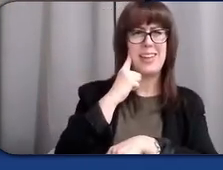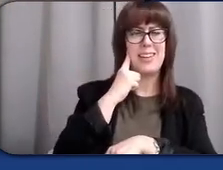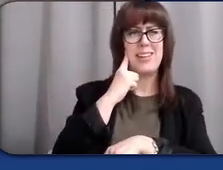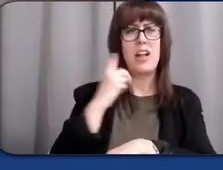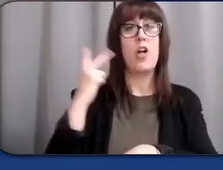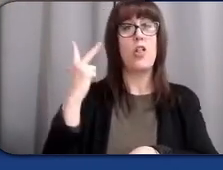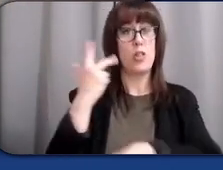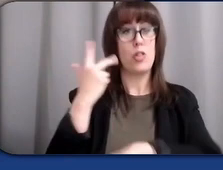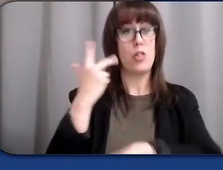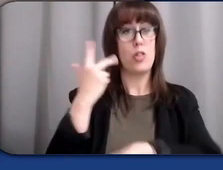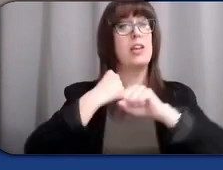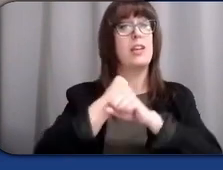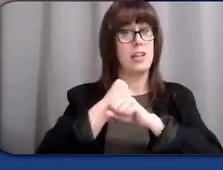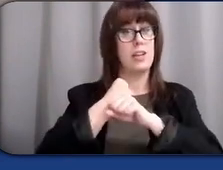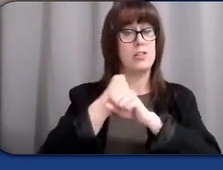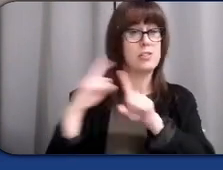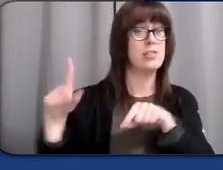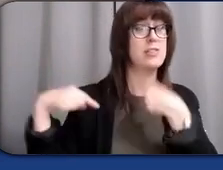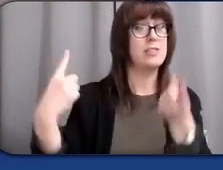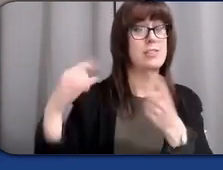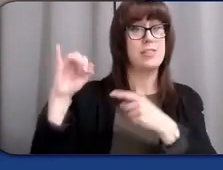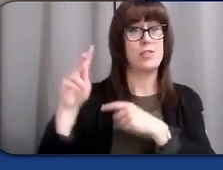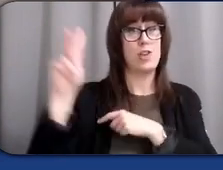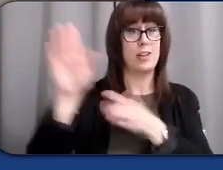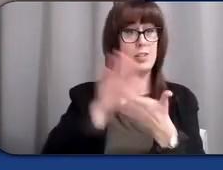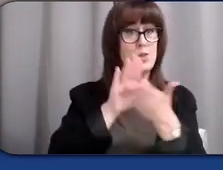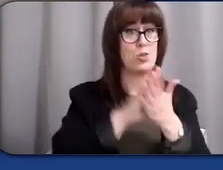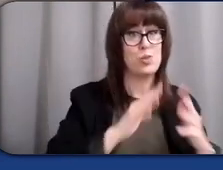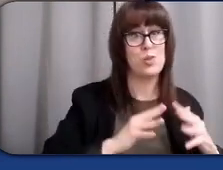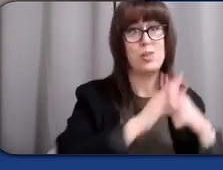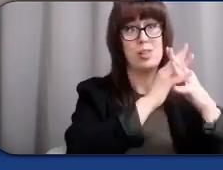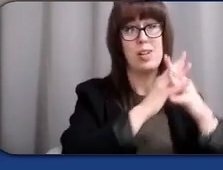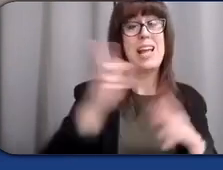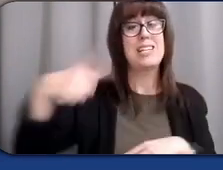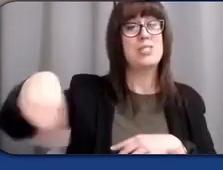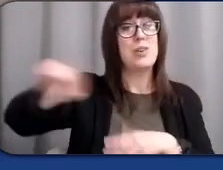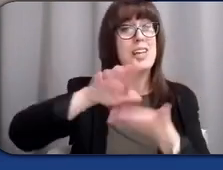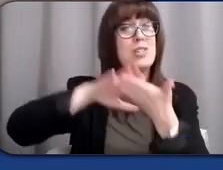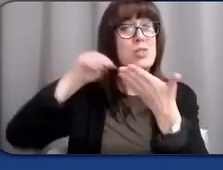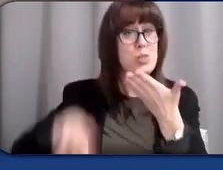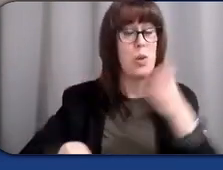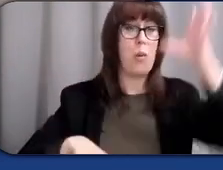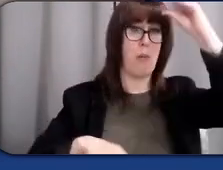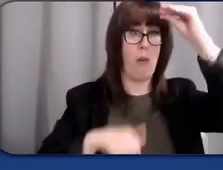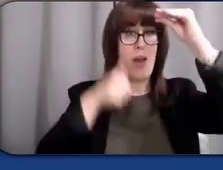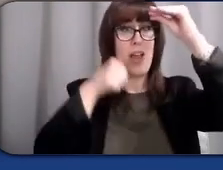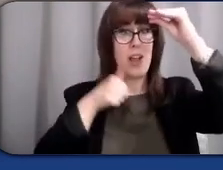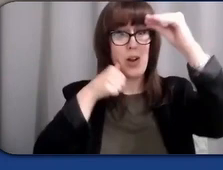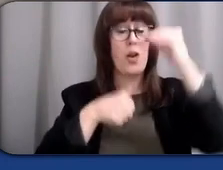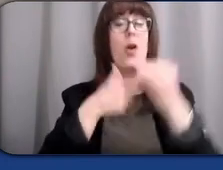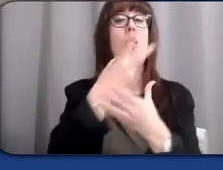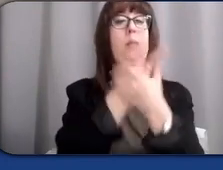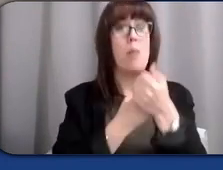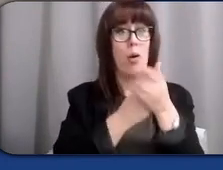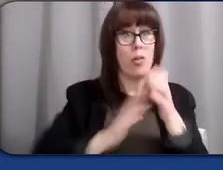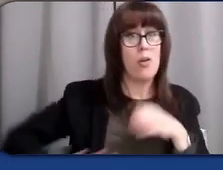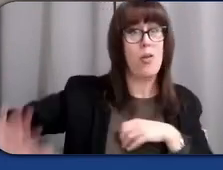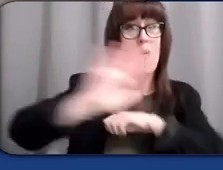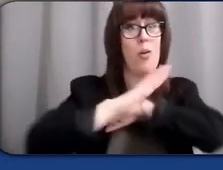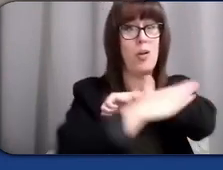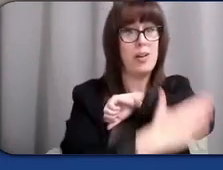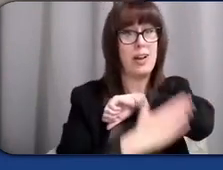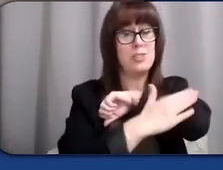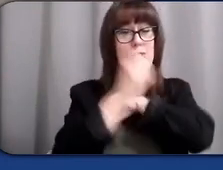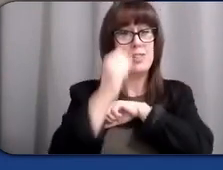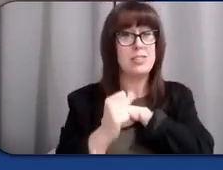think, 3 years into Jock's school. He had students who received the top awards, boy and girl, in the